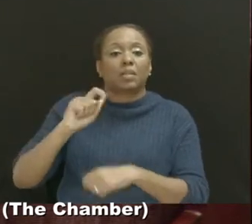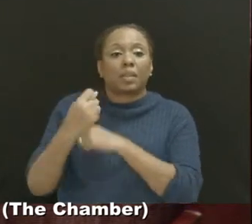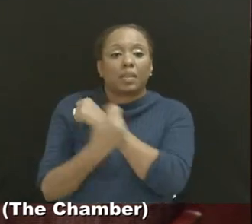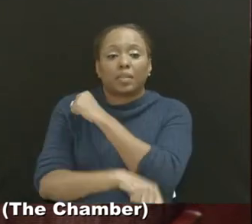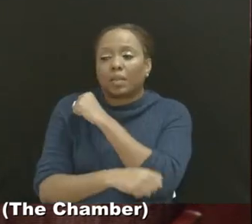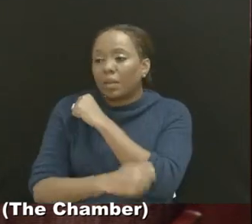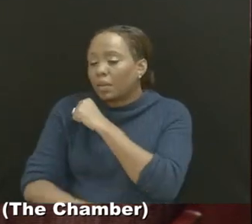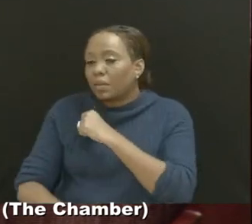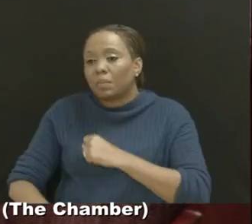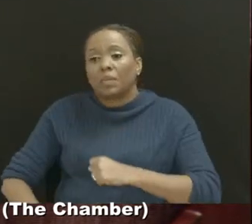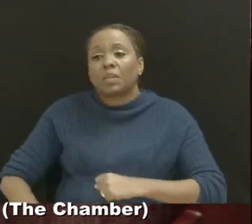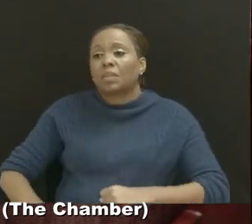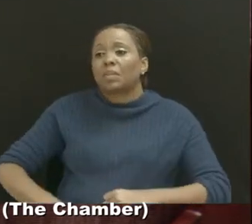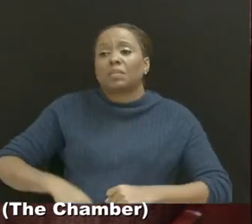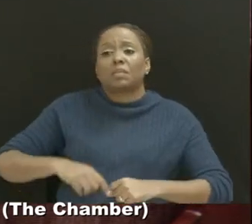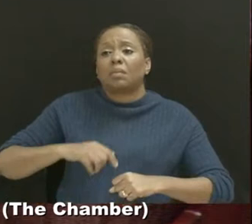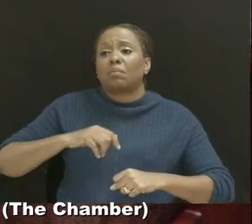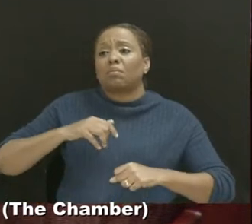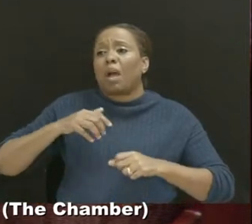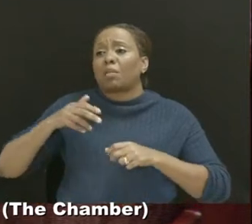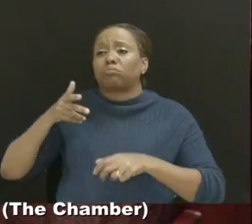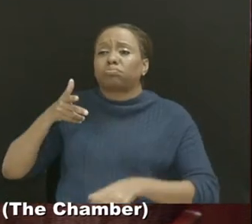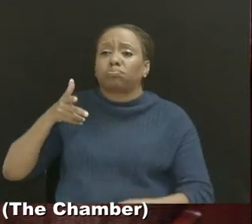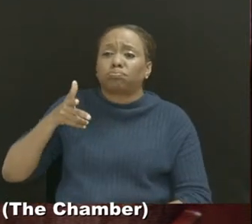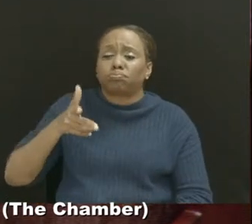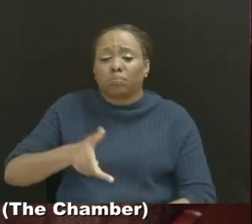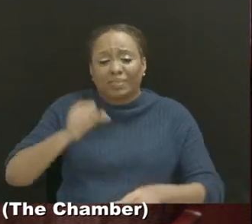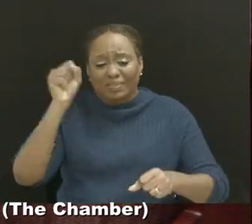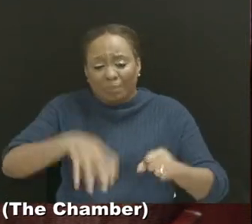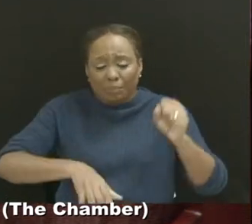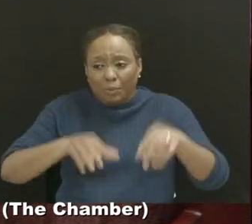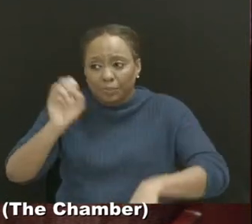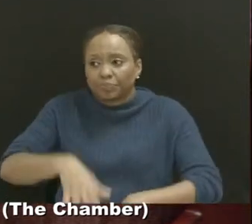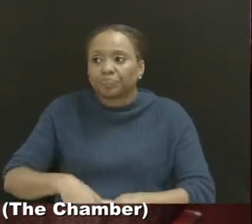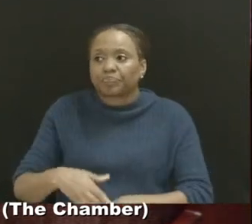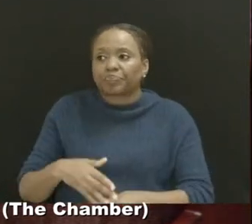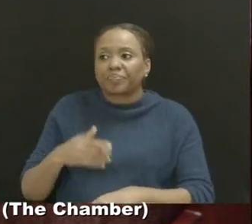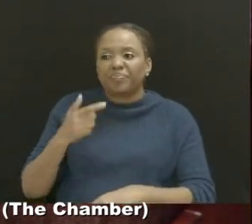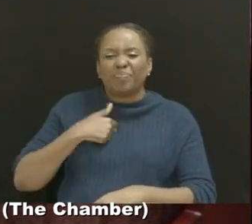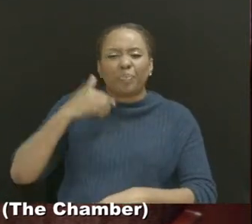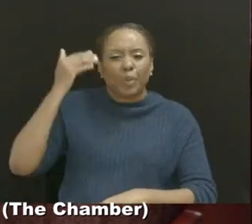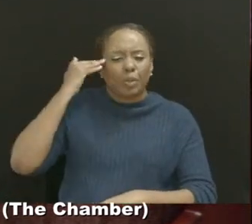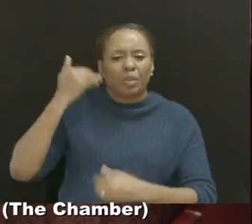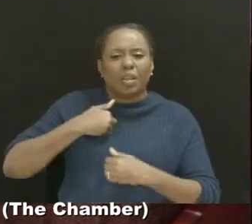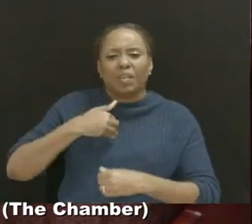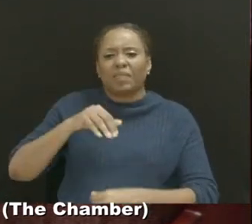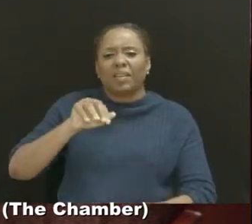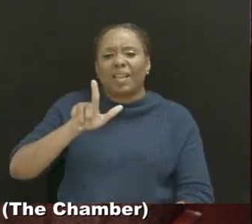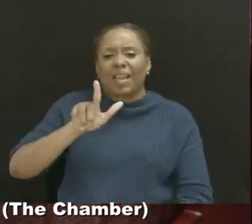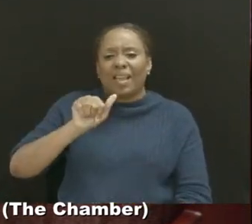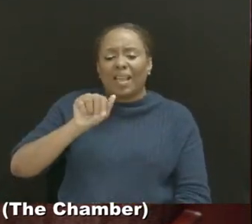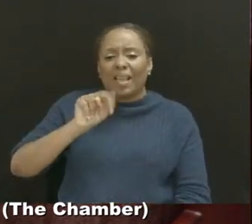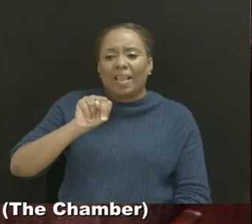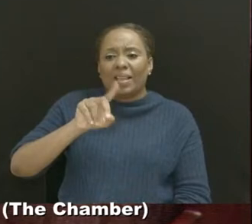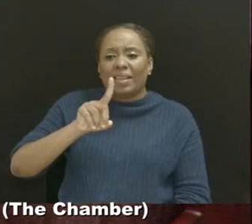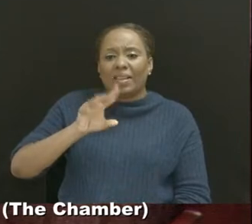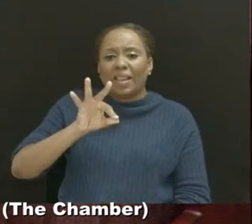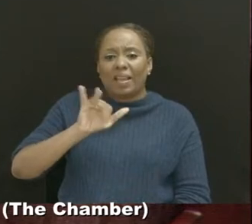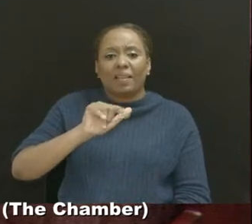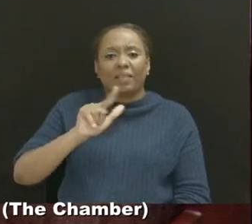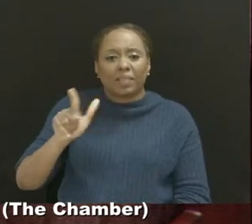have the mangrove landfill, we have the beast bottle fiasco. I got here this morning because of another dumping ground near Lester Vaughan